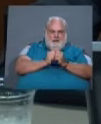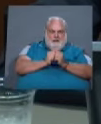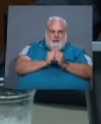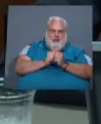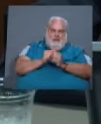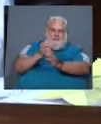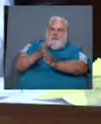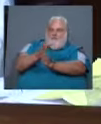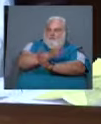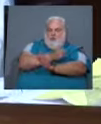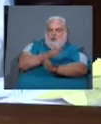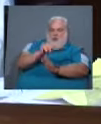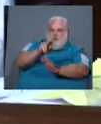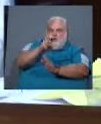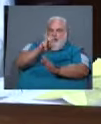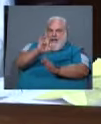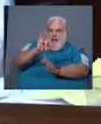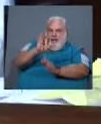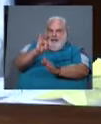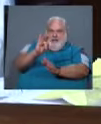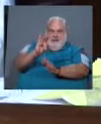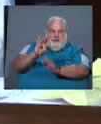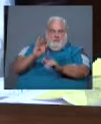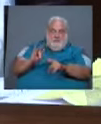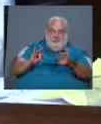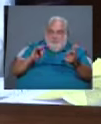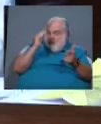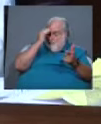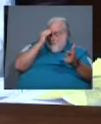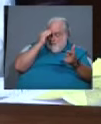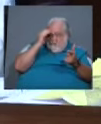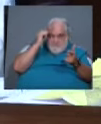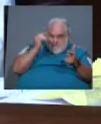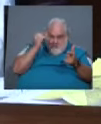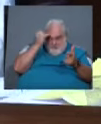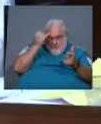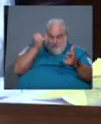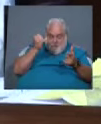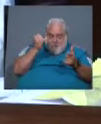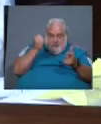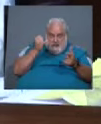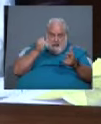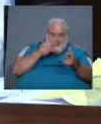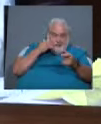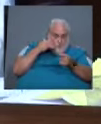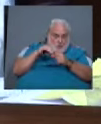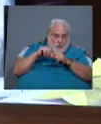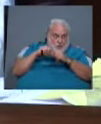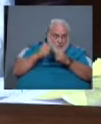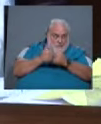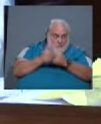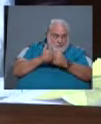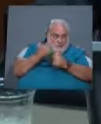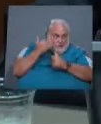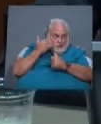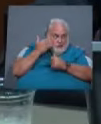the 18th. And were we not aware that there was a Naval Association out there? Did we